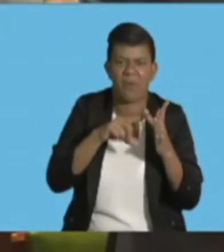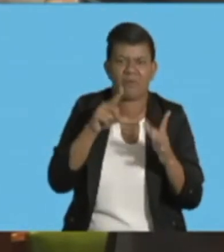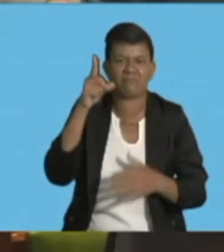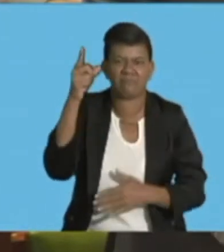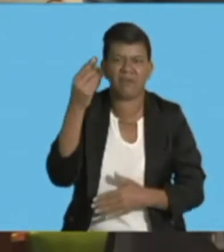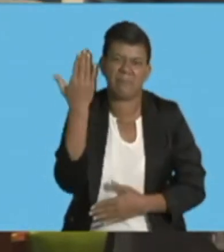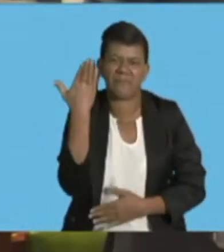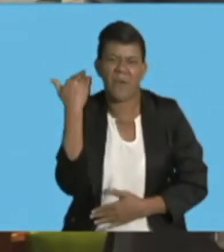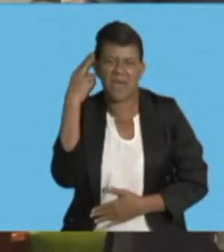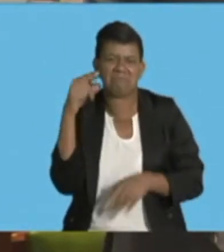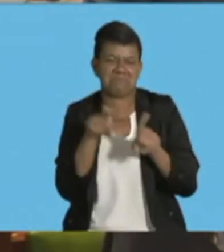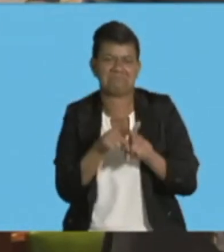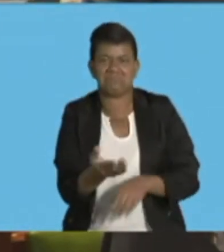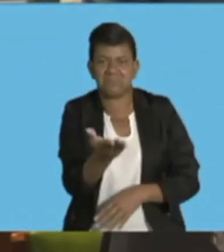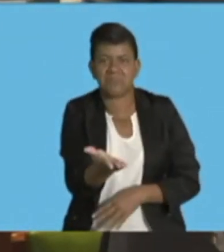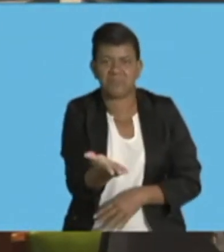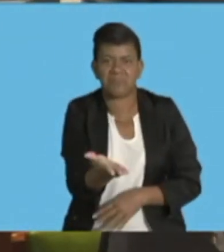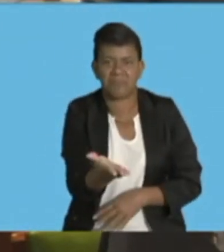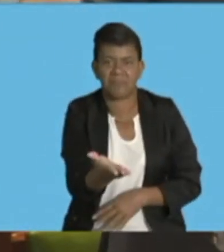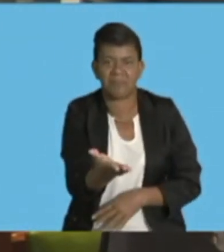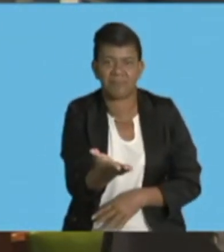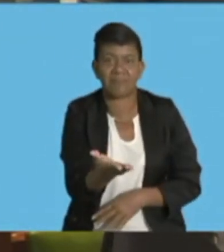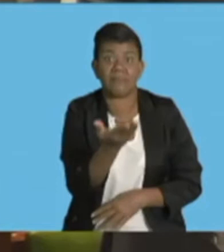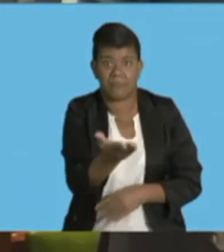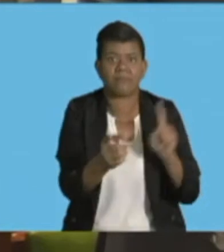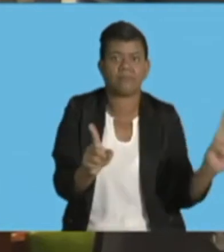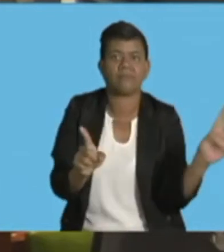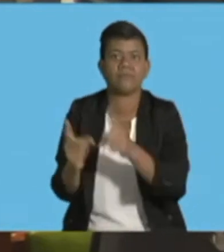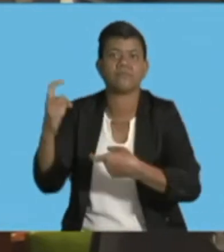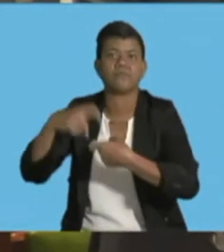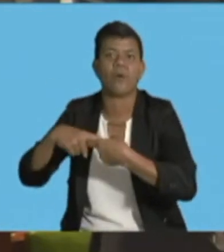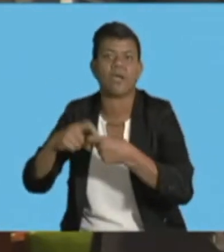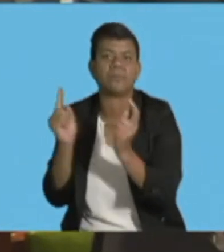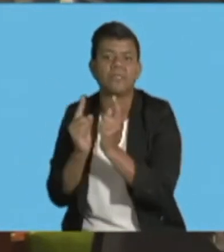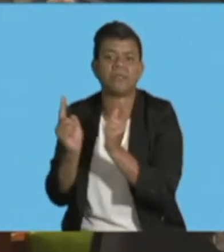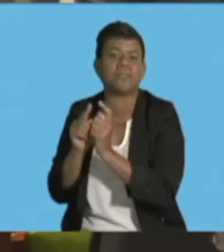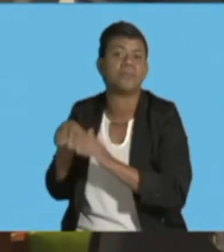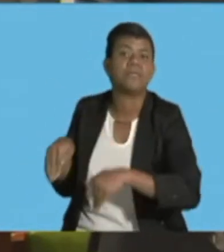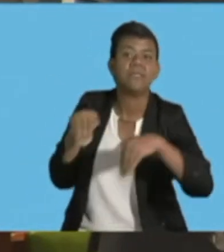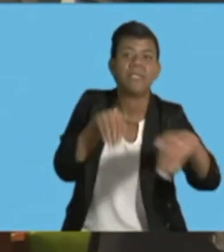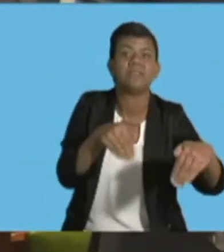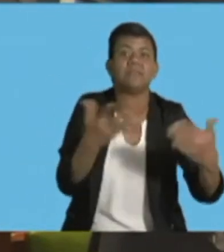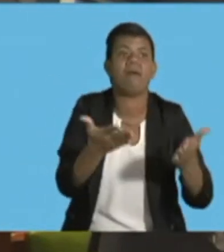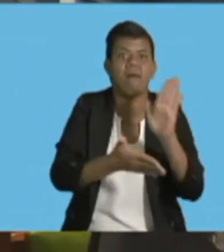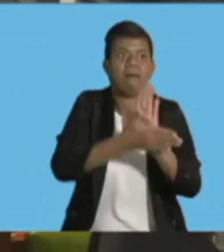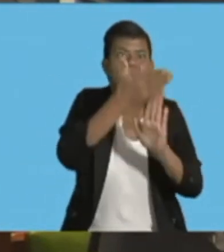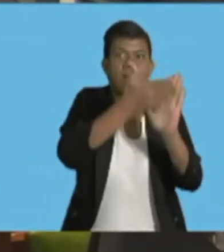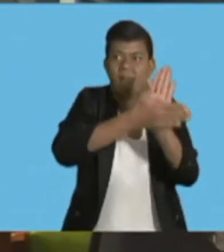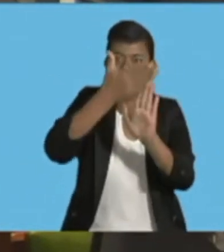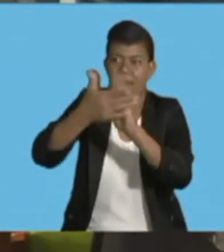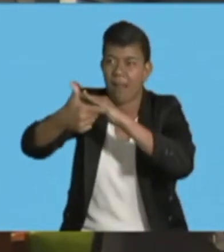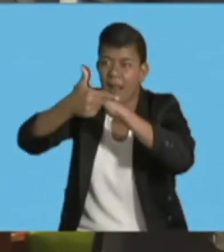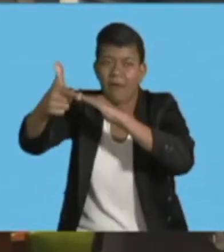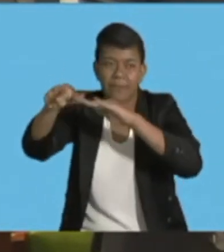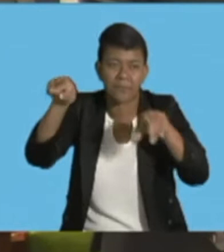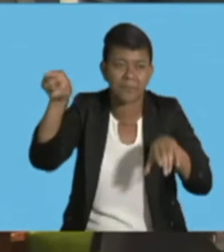His Excellency, was also present. Mr. Speaker, sir, we also participated in a high-level ministerial panel with the Minister for International Development